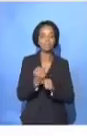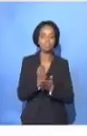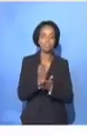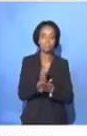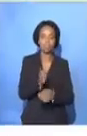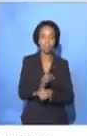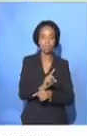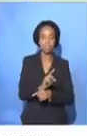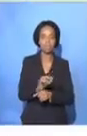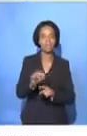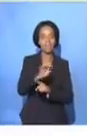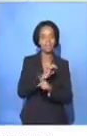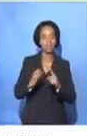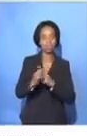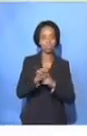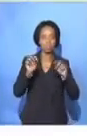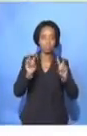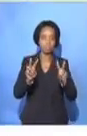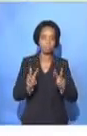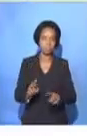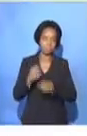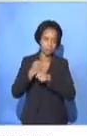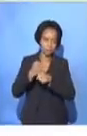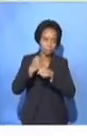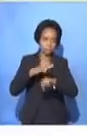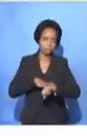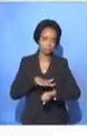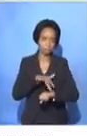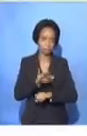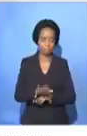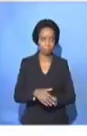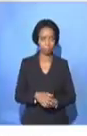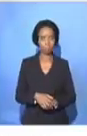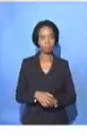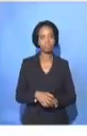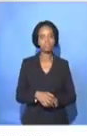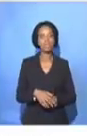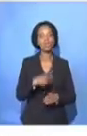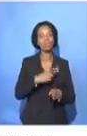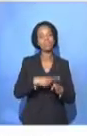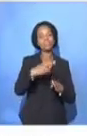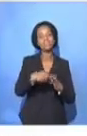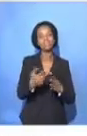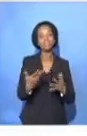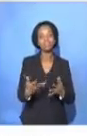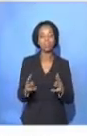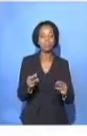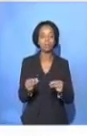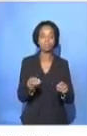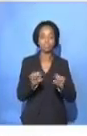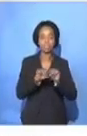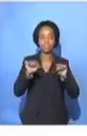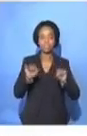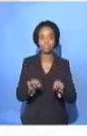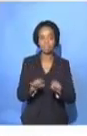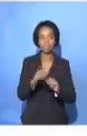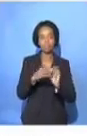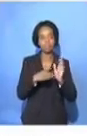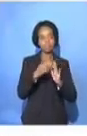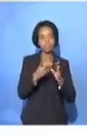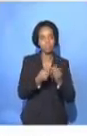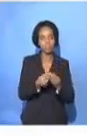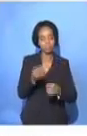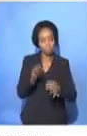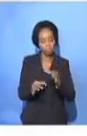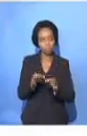environment. The election results management system was developed in consultation with the political